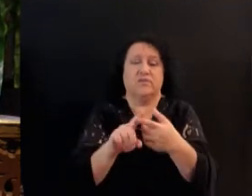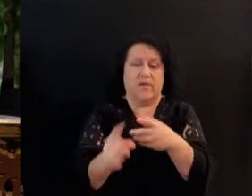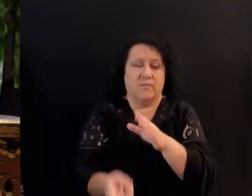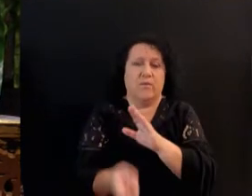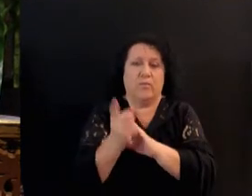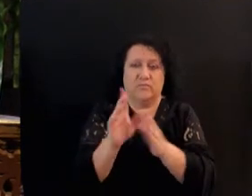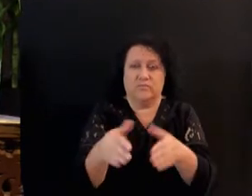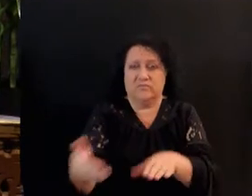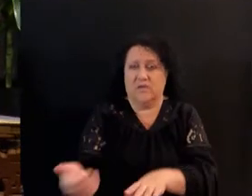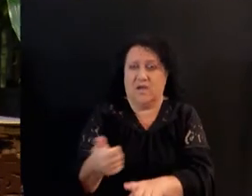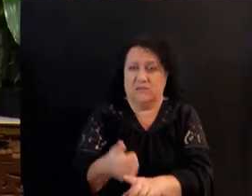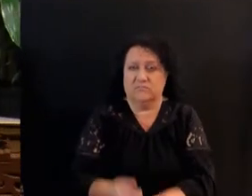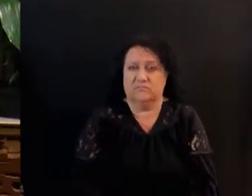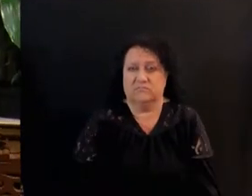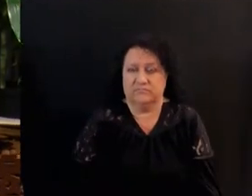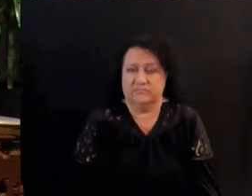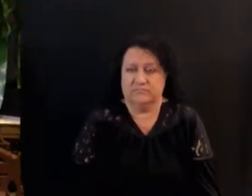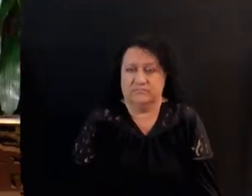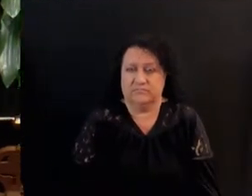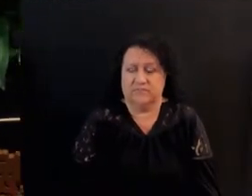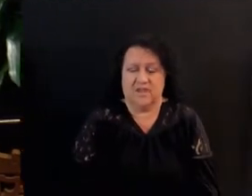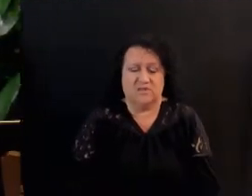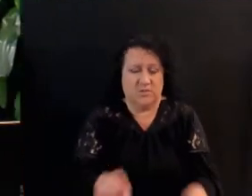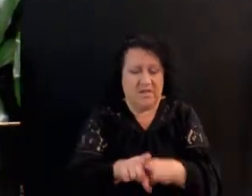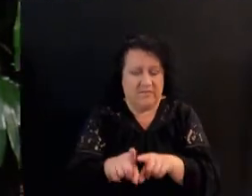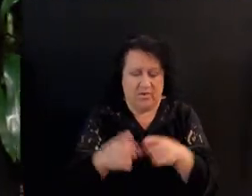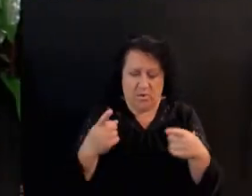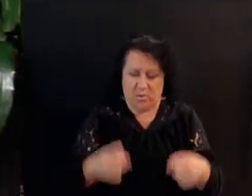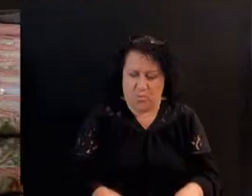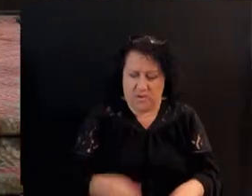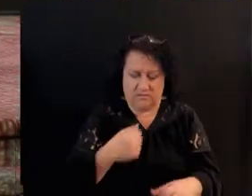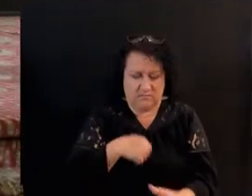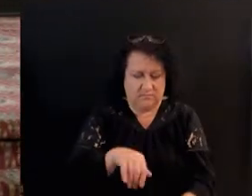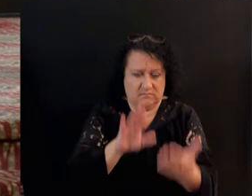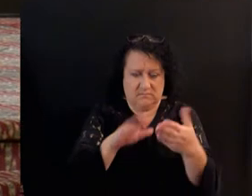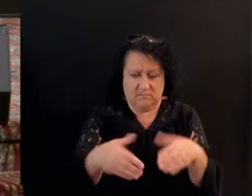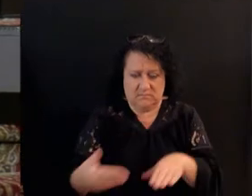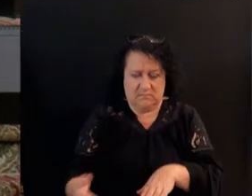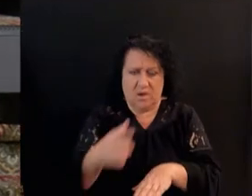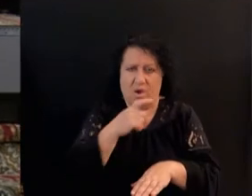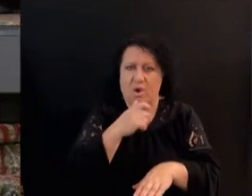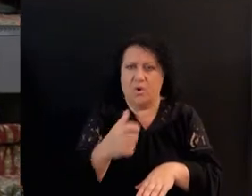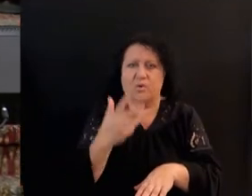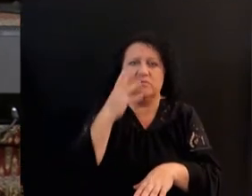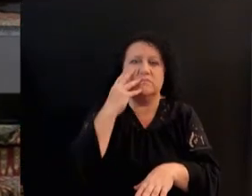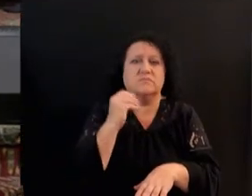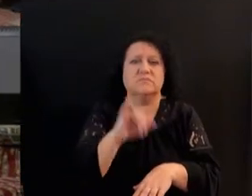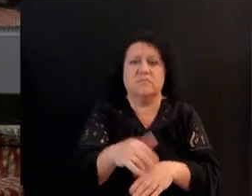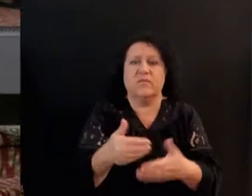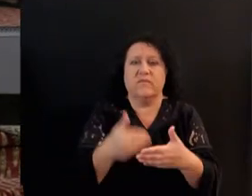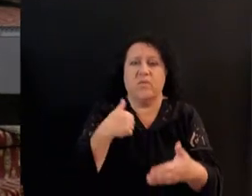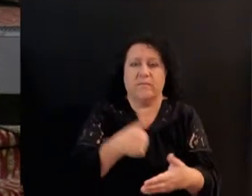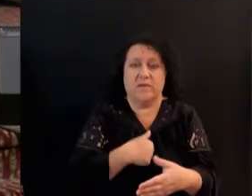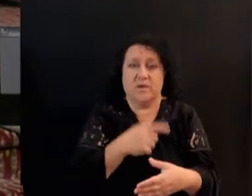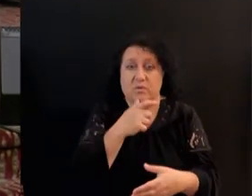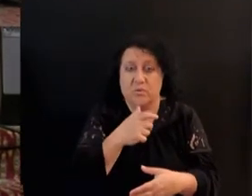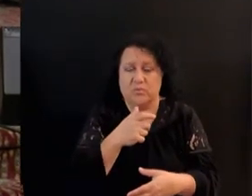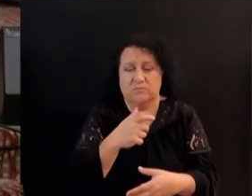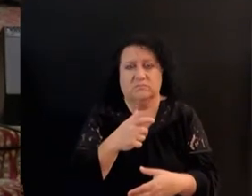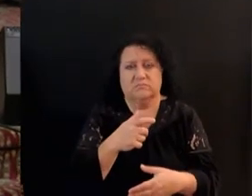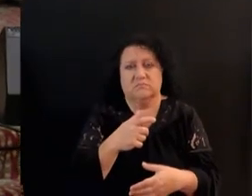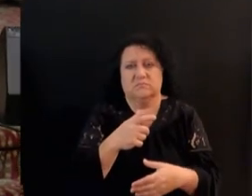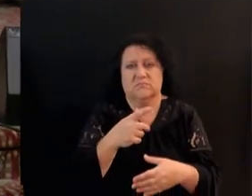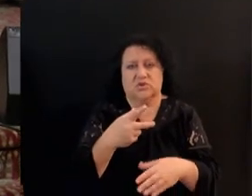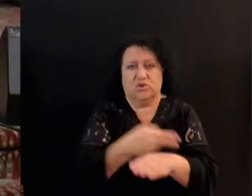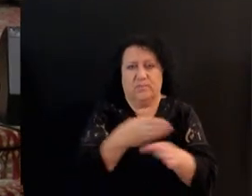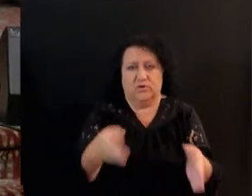When we get to that part, yea, though I walk through the valley of the shadow of death, who has been there before me? The shepherd. Who